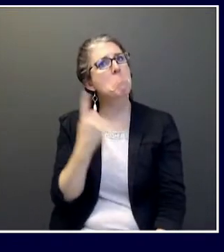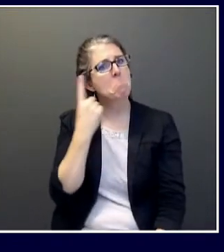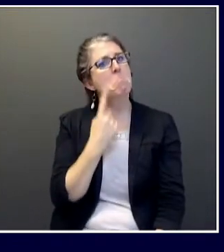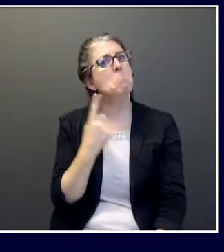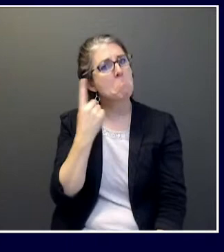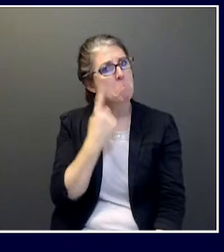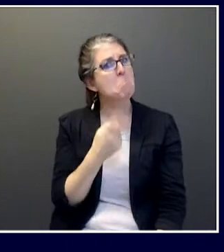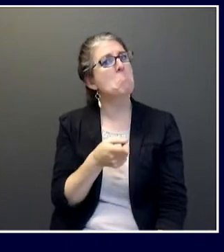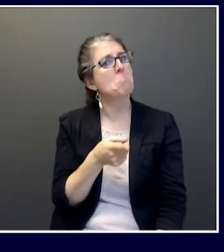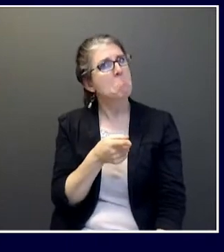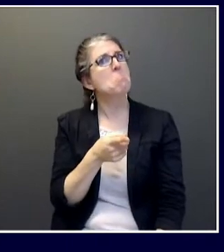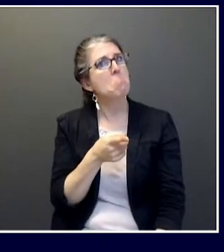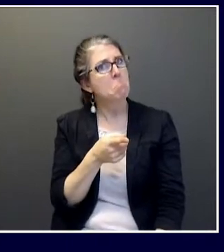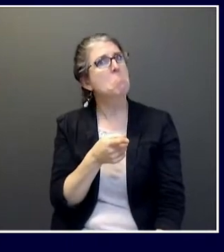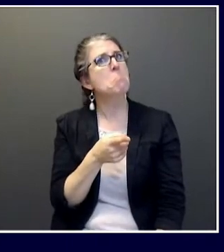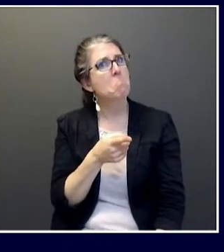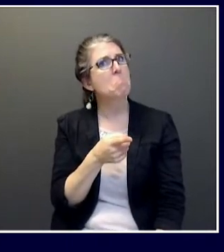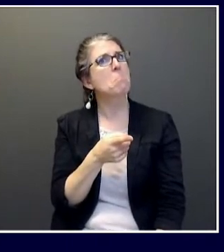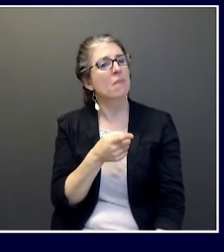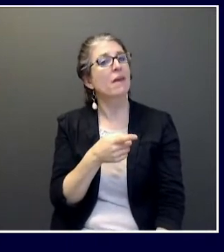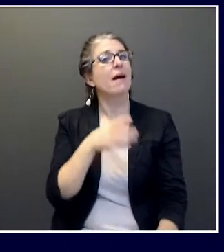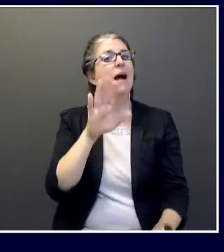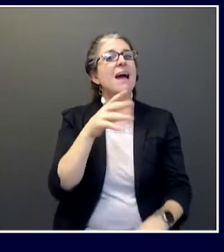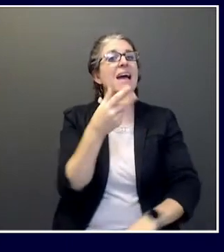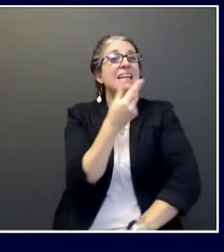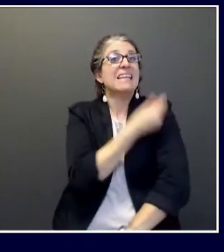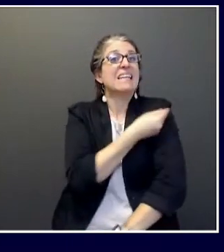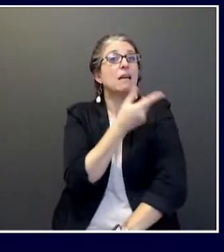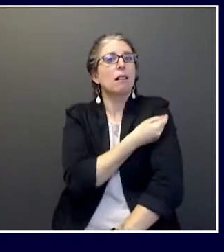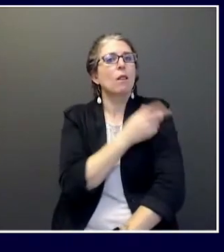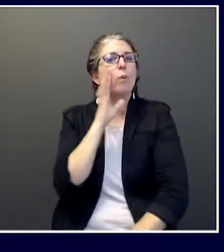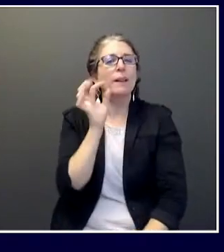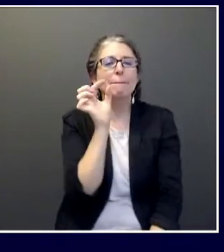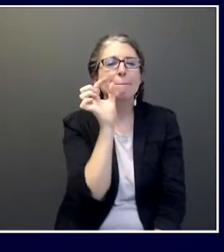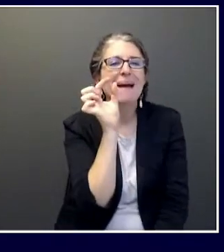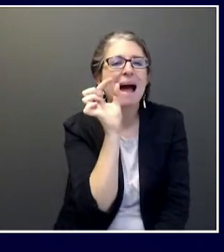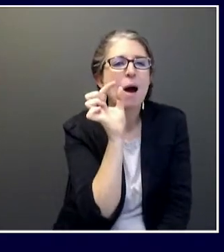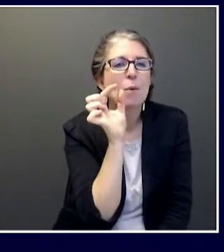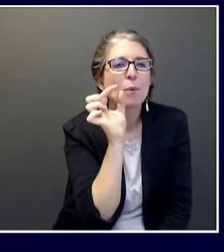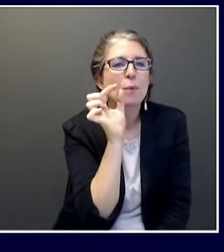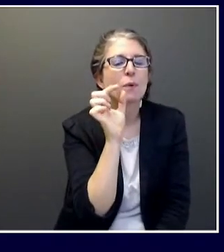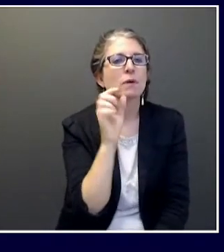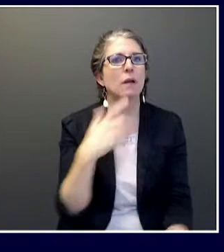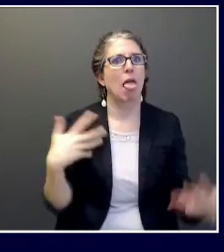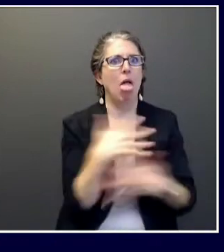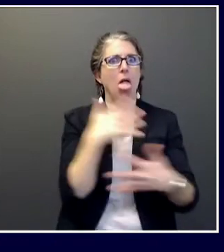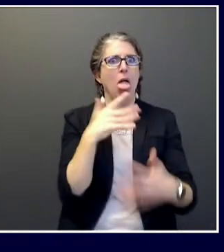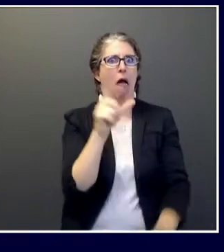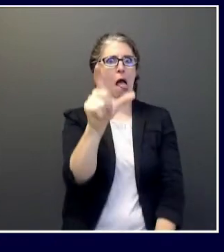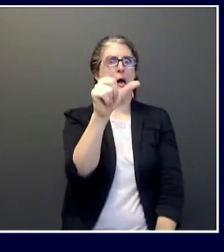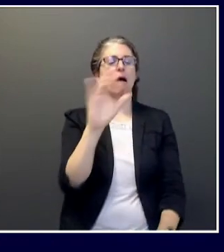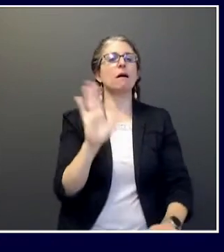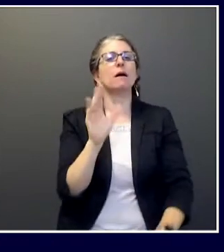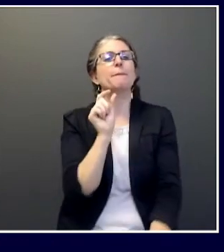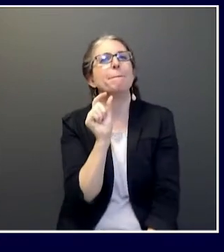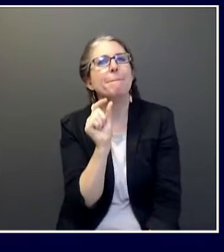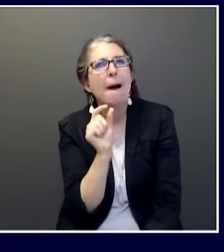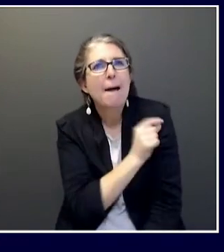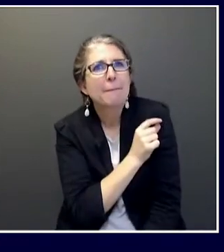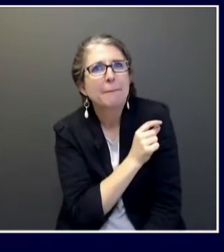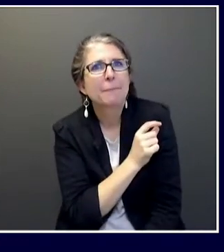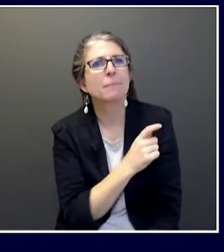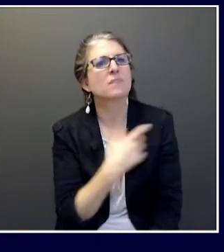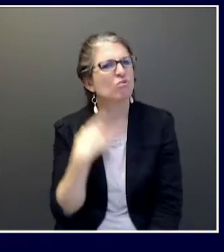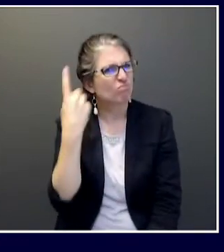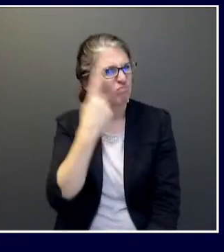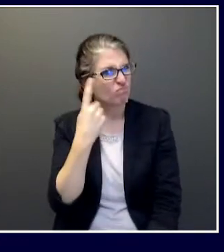smaller vials, things that are different. So does that present logistical challenges, because it's not the same kind of